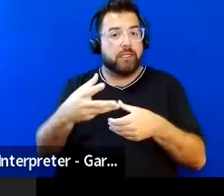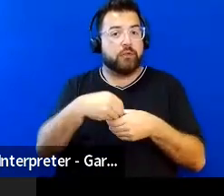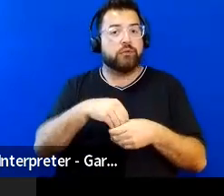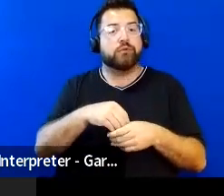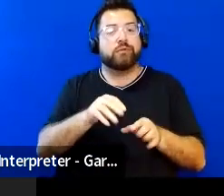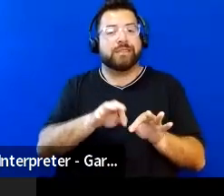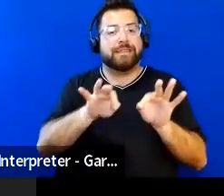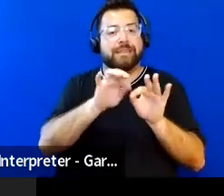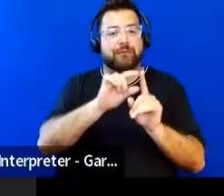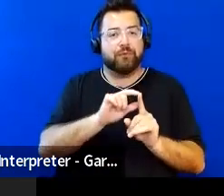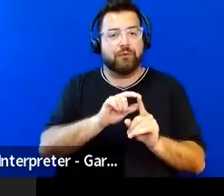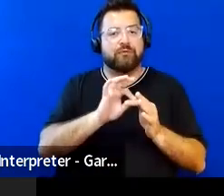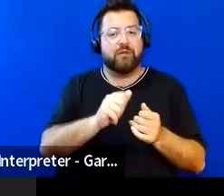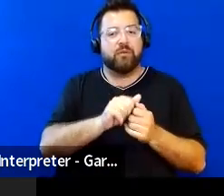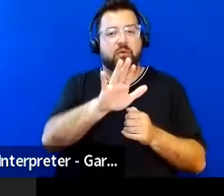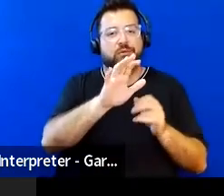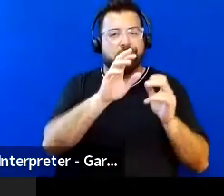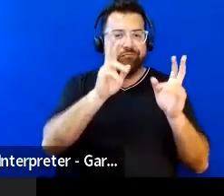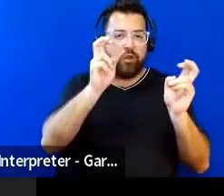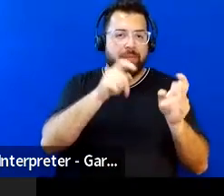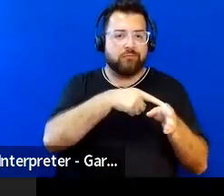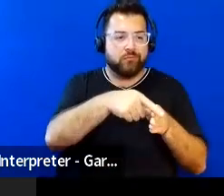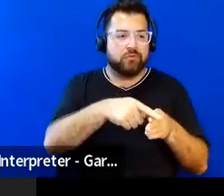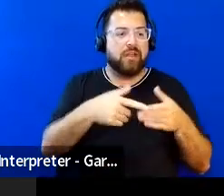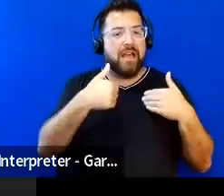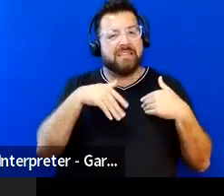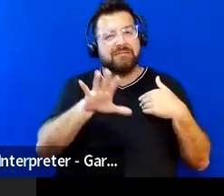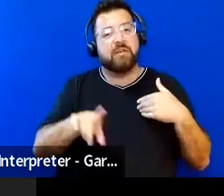got 114 sources, so it's not huge,